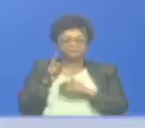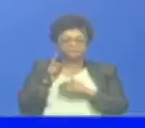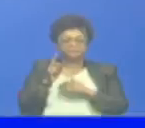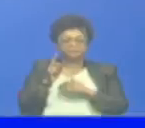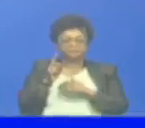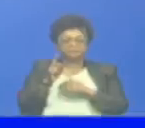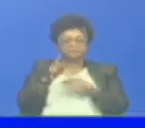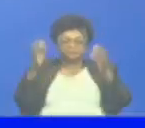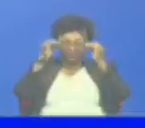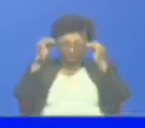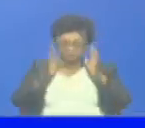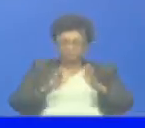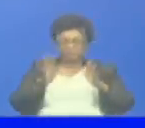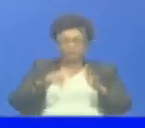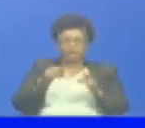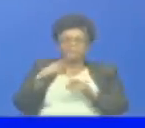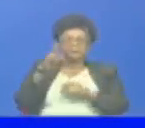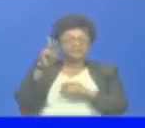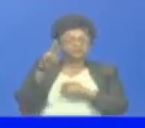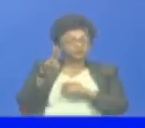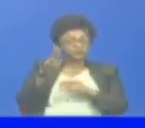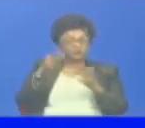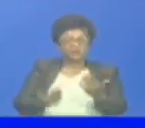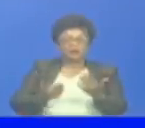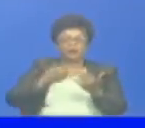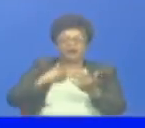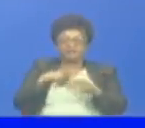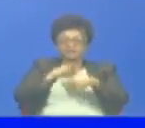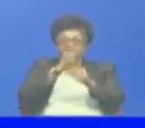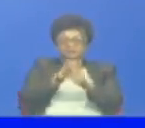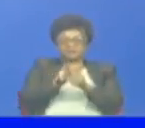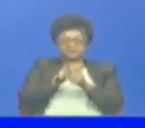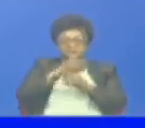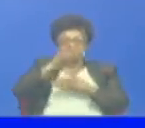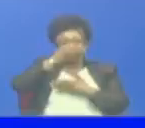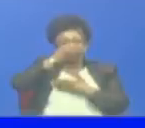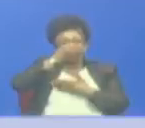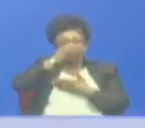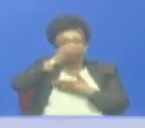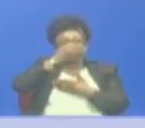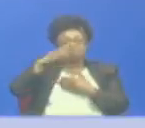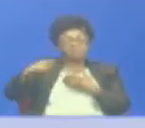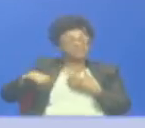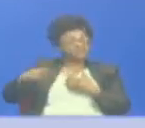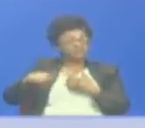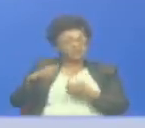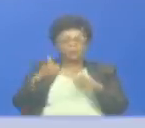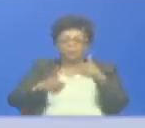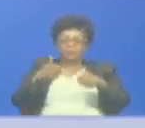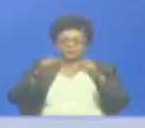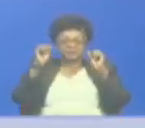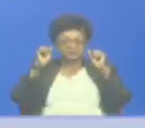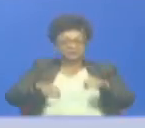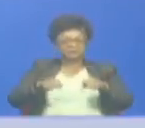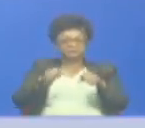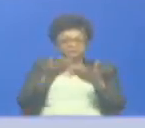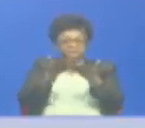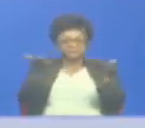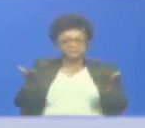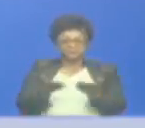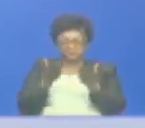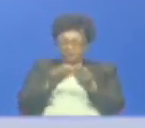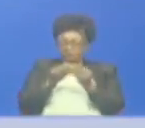Students from Kenyatta University have developed a ventilator prototype, which could be a game changer in the fight